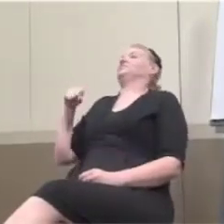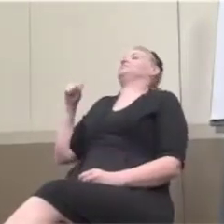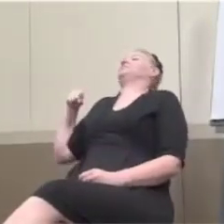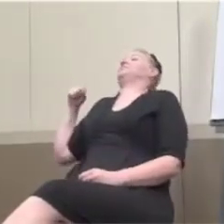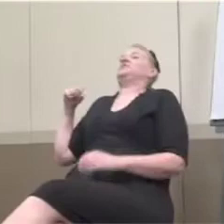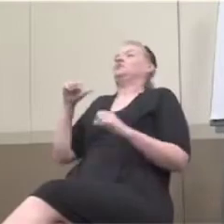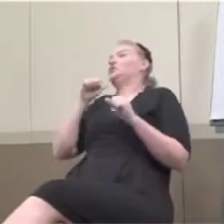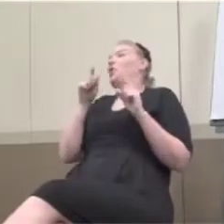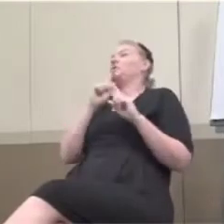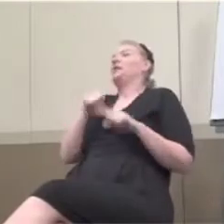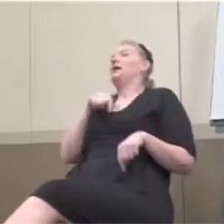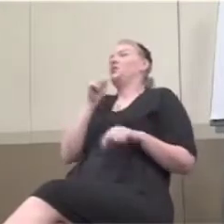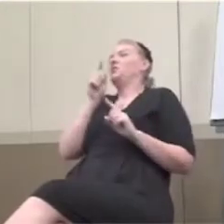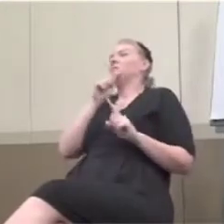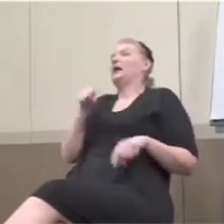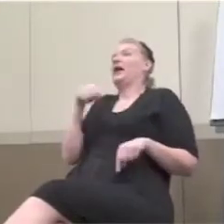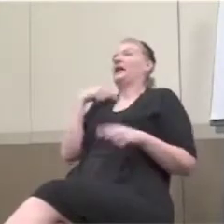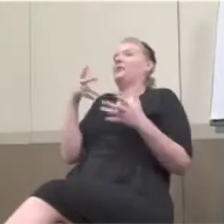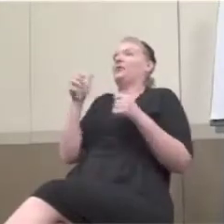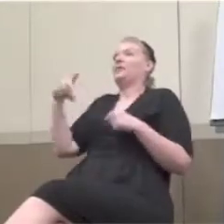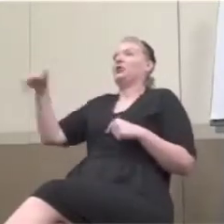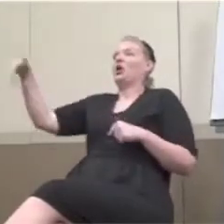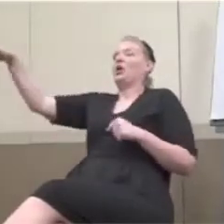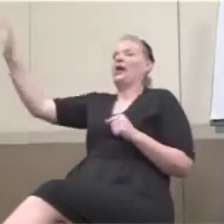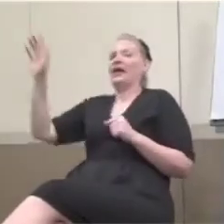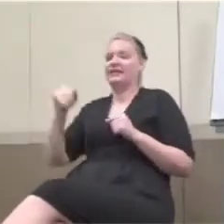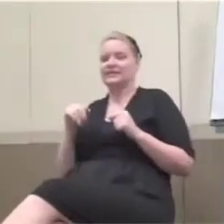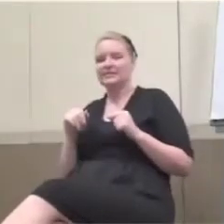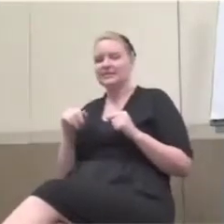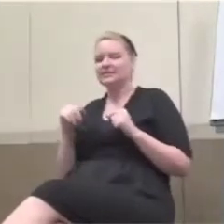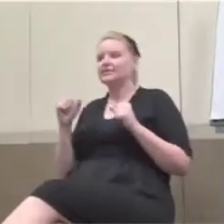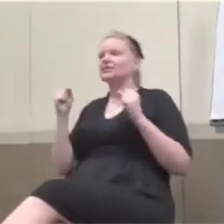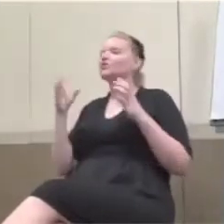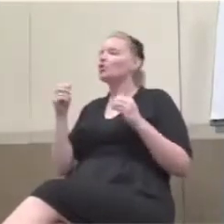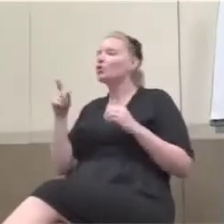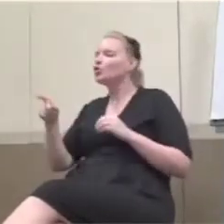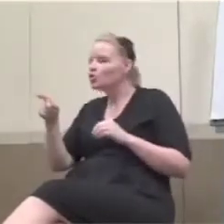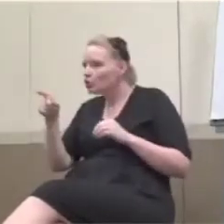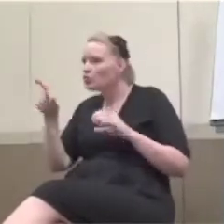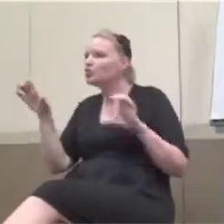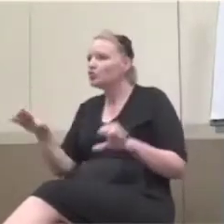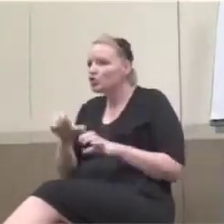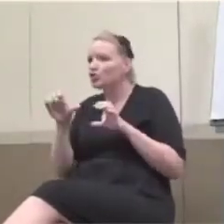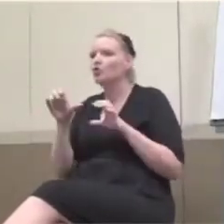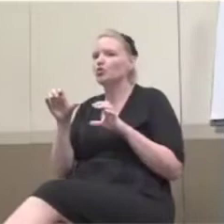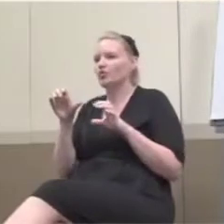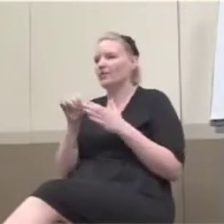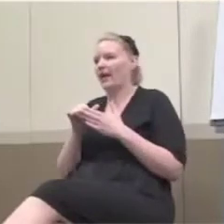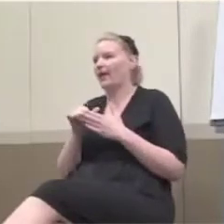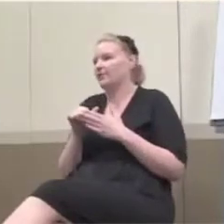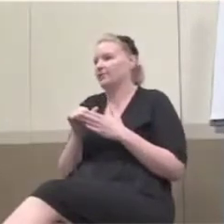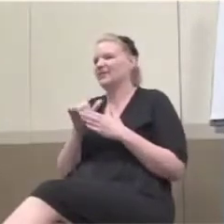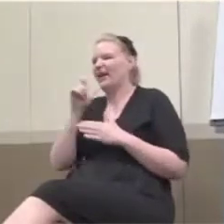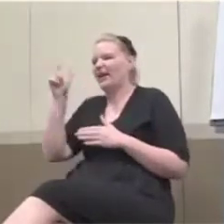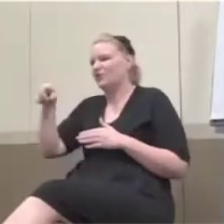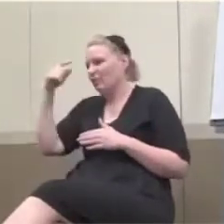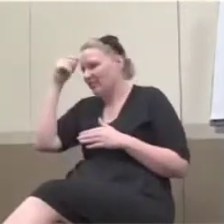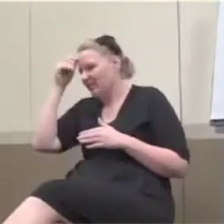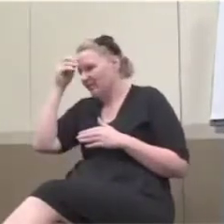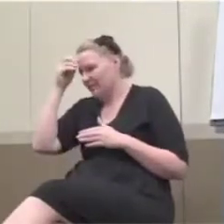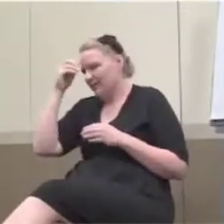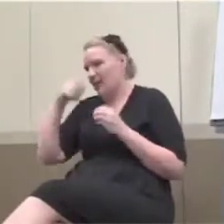No, don't respond, I want them to go away. So you do the active listening skills without even thinking about